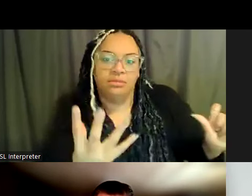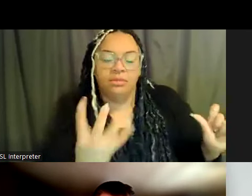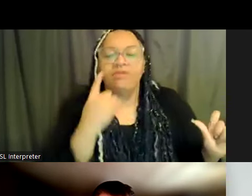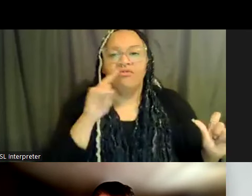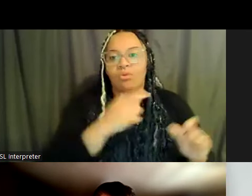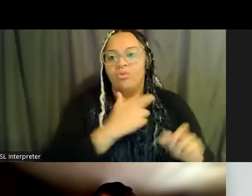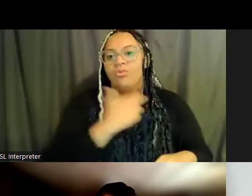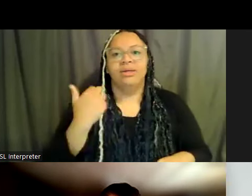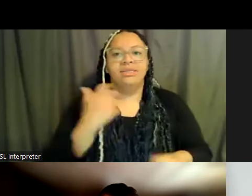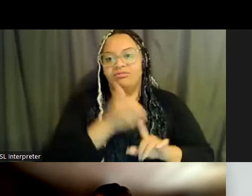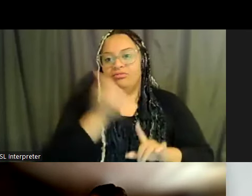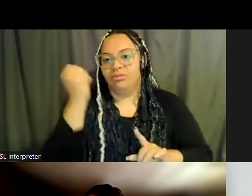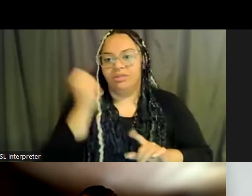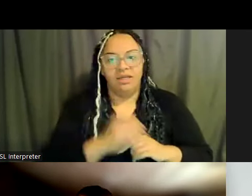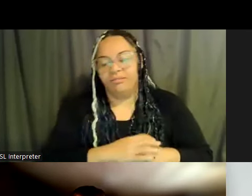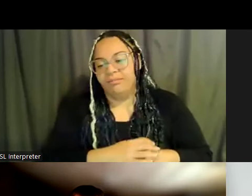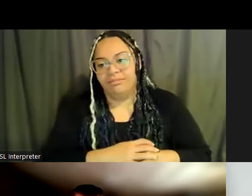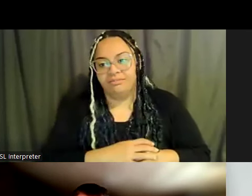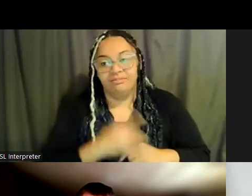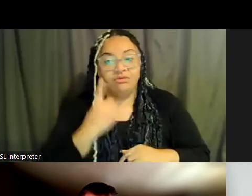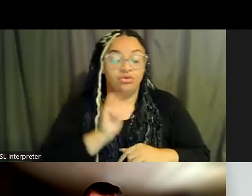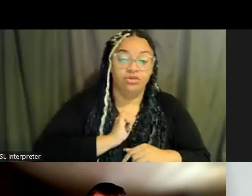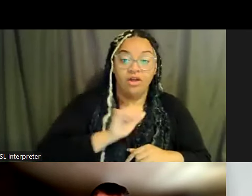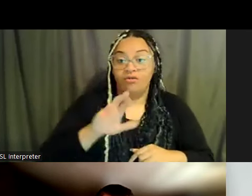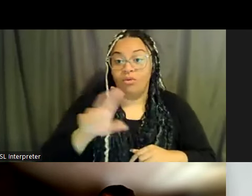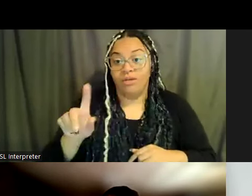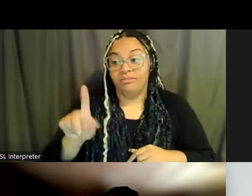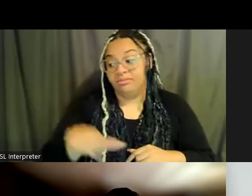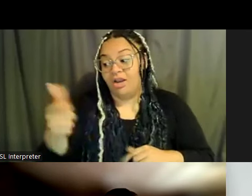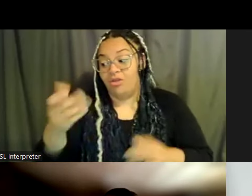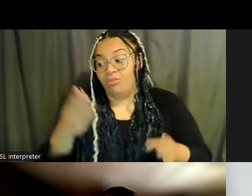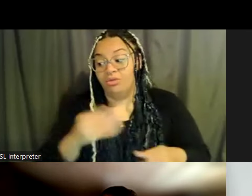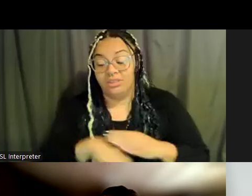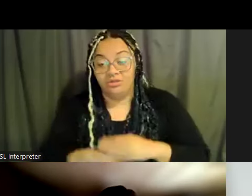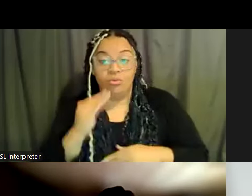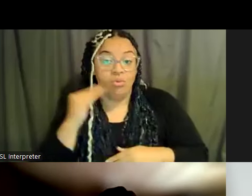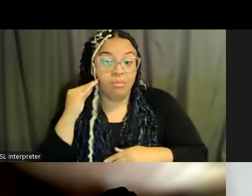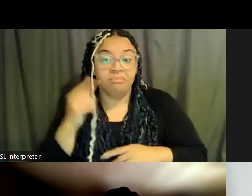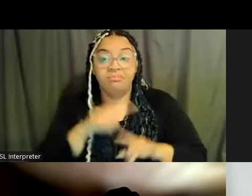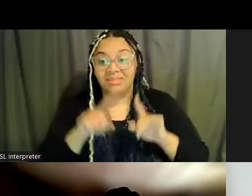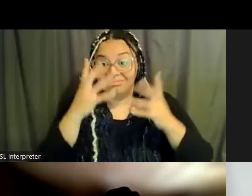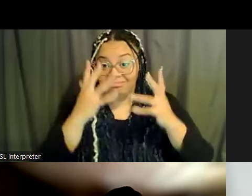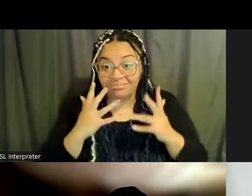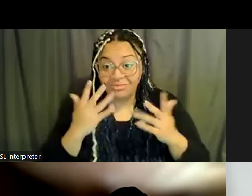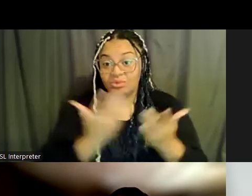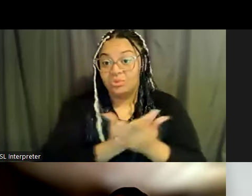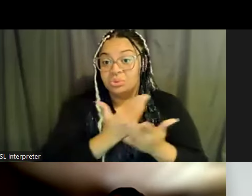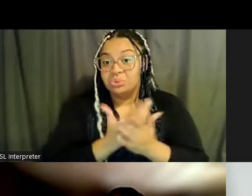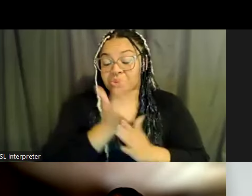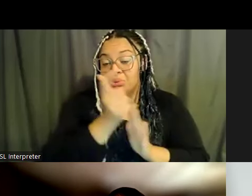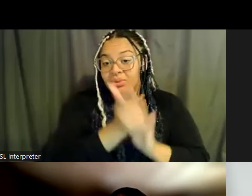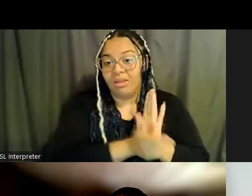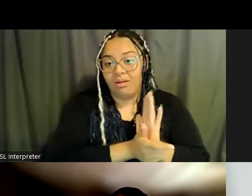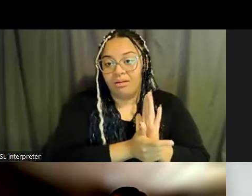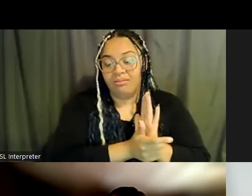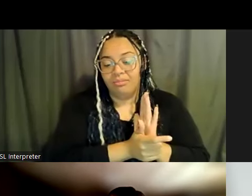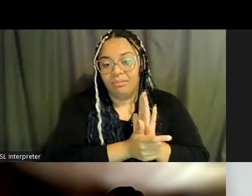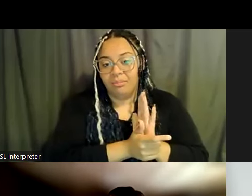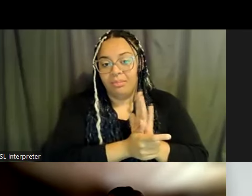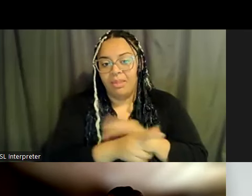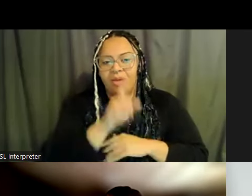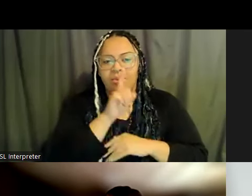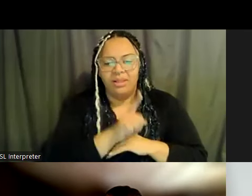suicide for yourself or somebody in your household. But unfortunately, there was a new law that really has